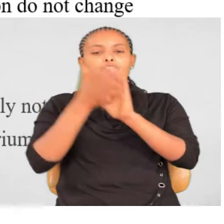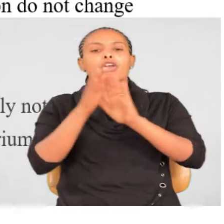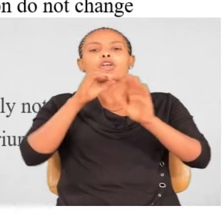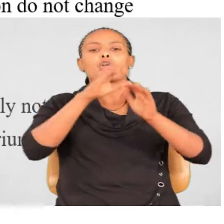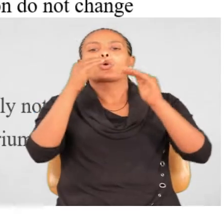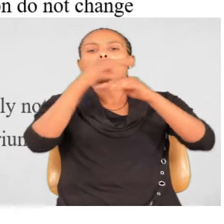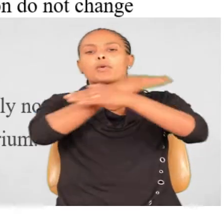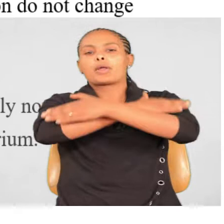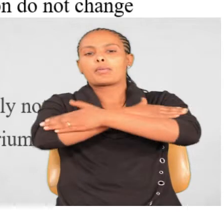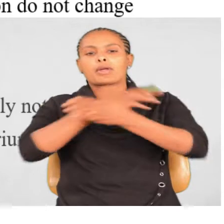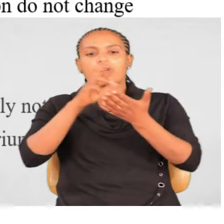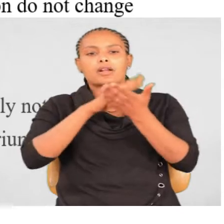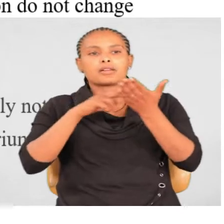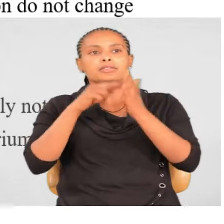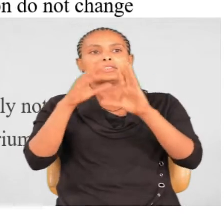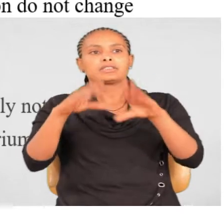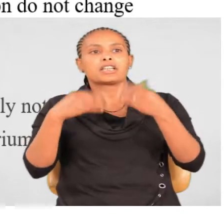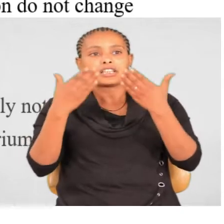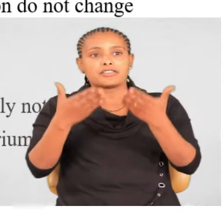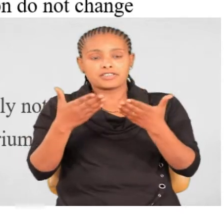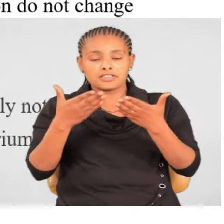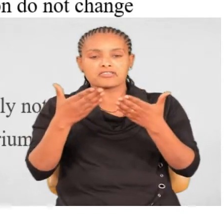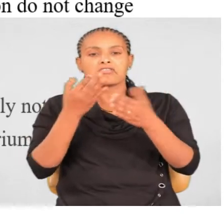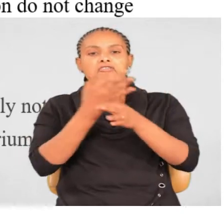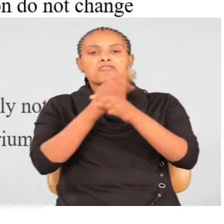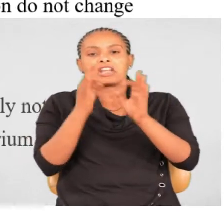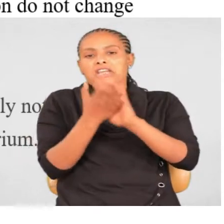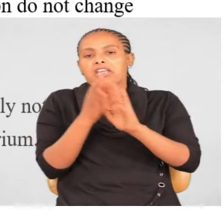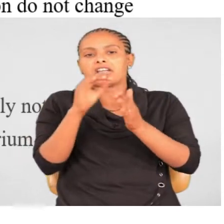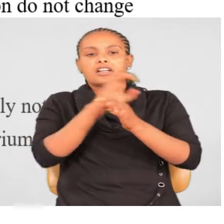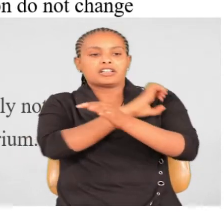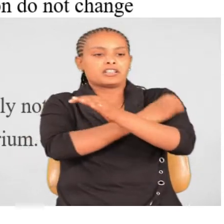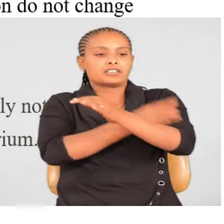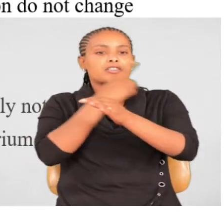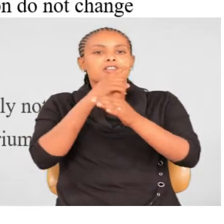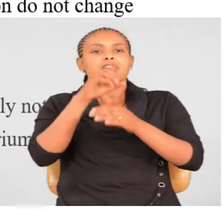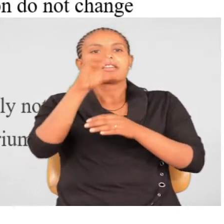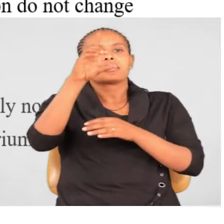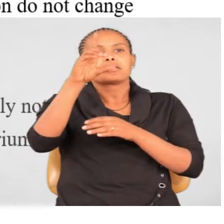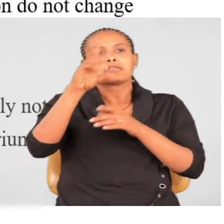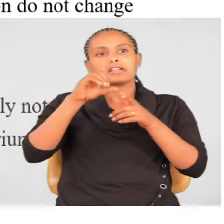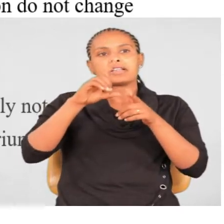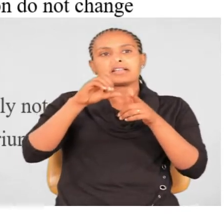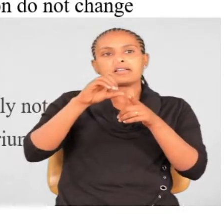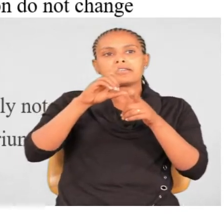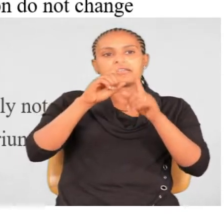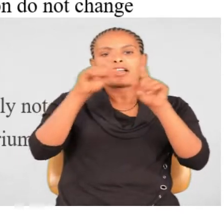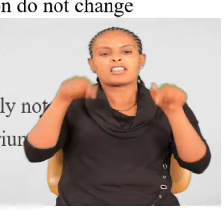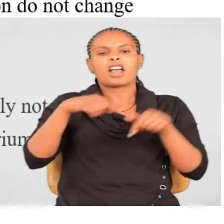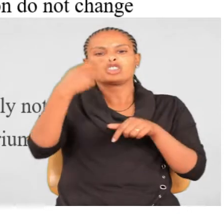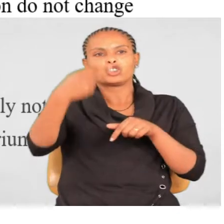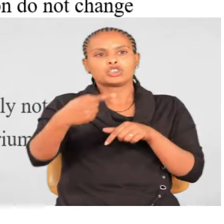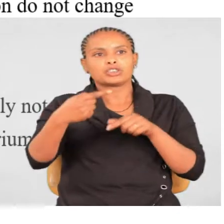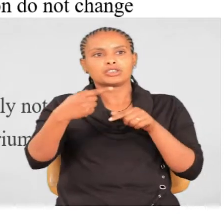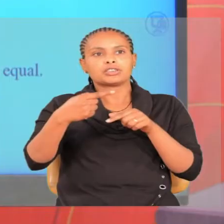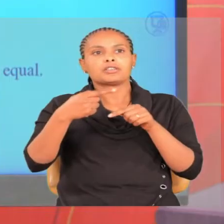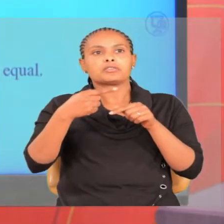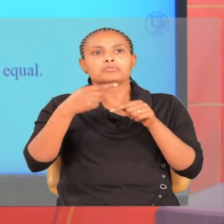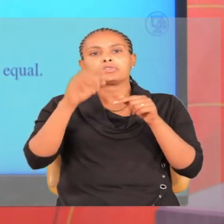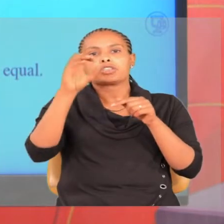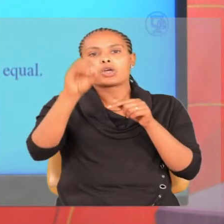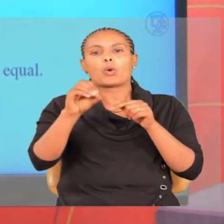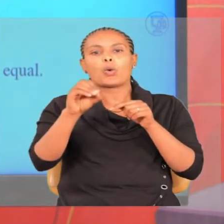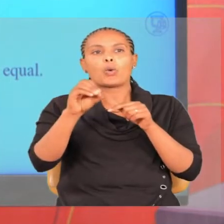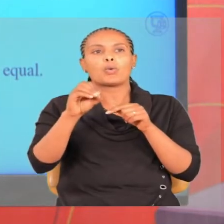equilibrium reaction, the Gibbs free energy change delta G equal 0. If the Gibbs free